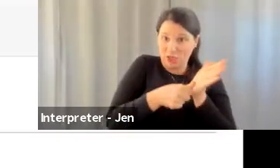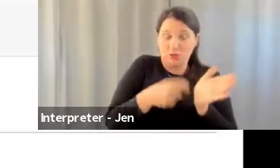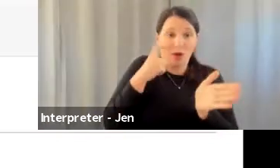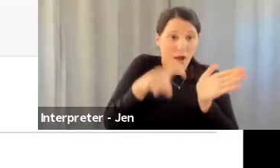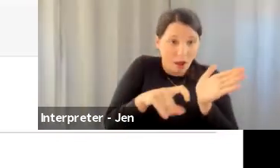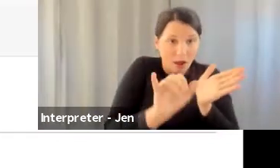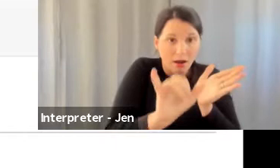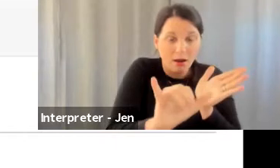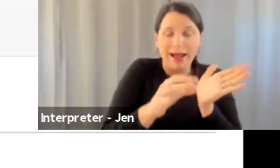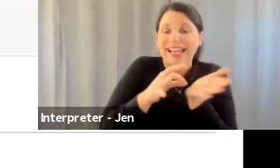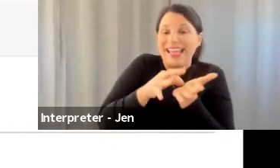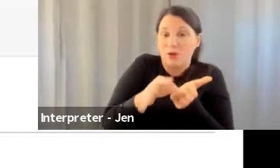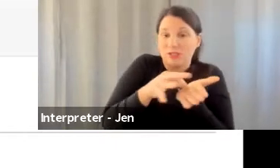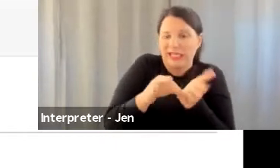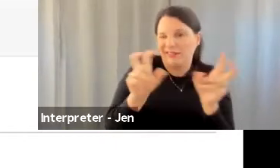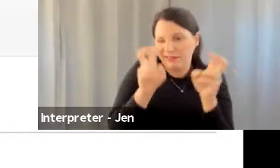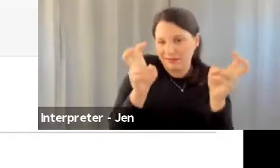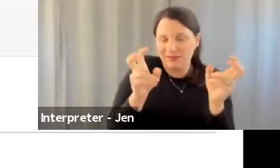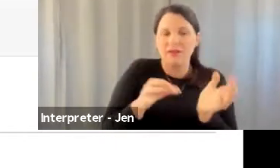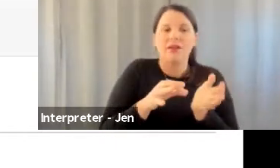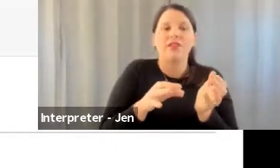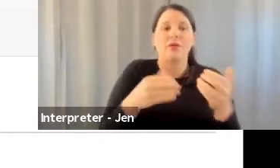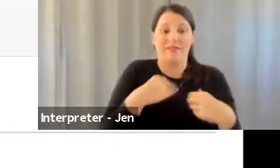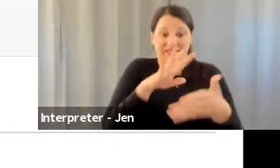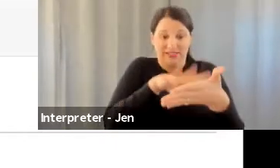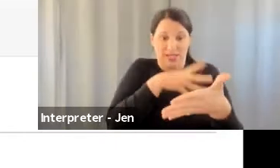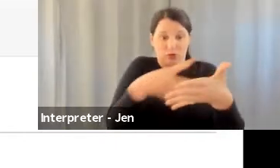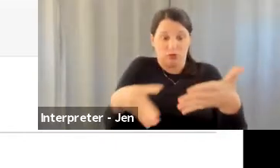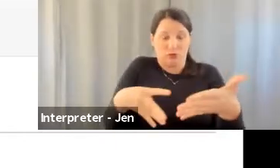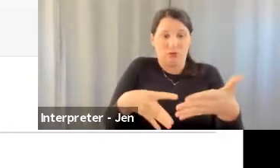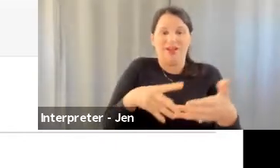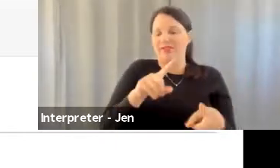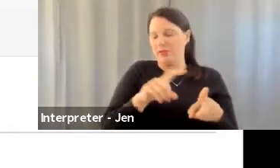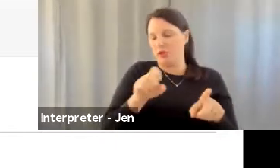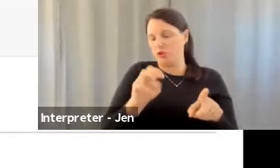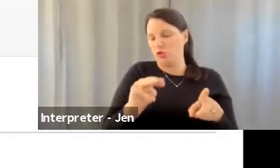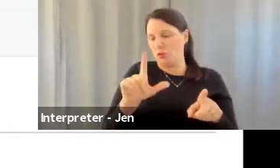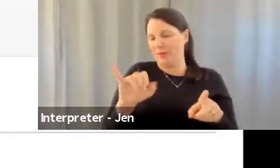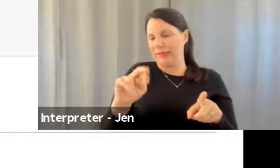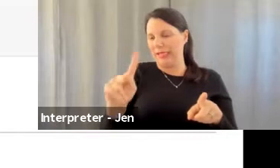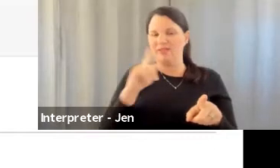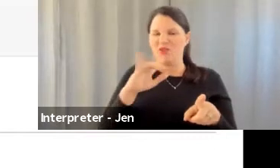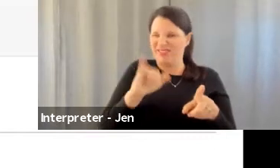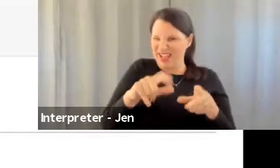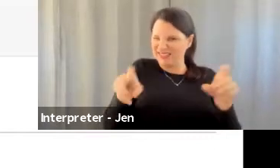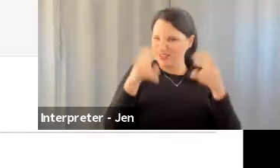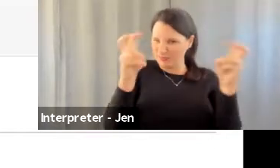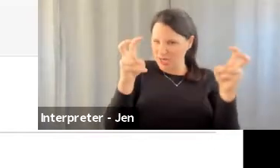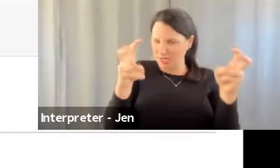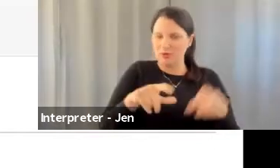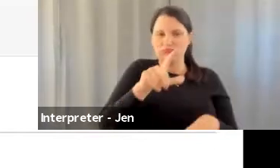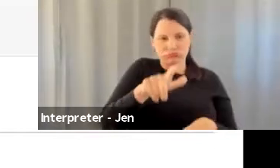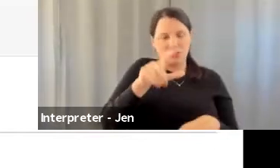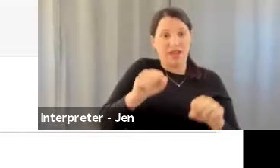below, you'll have everyone's schedule for accounting and then the Zoom link for that specific subject. So that's going to be where you can find all